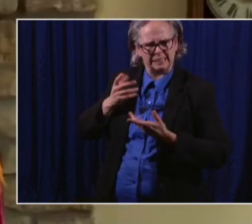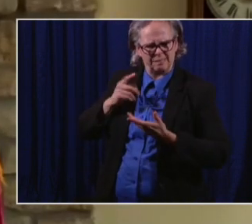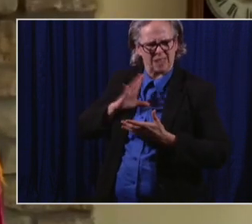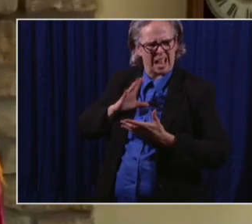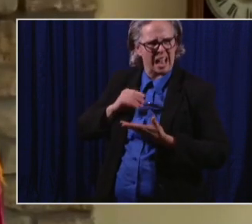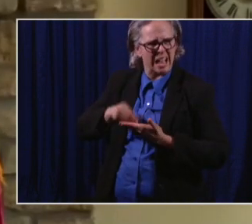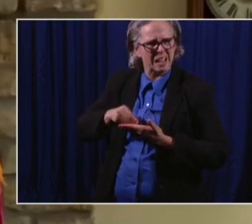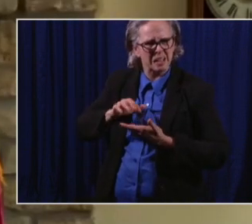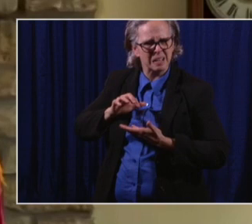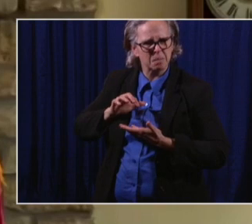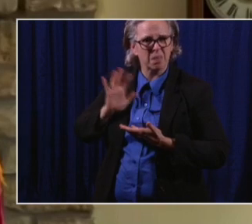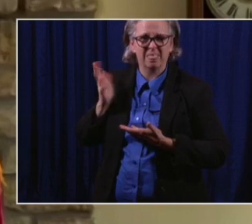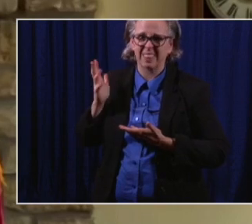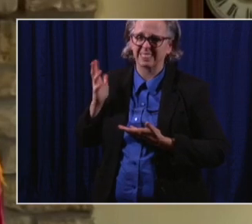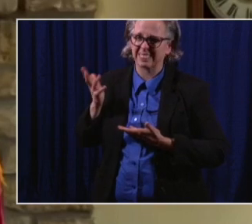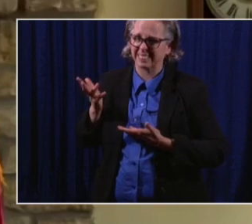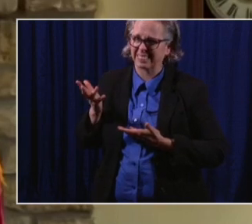virus.